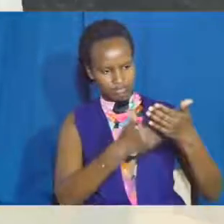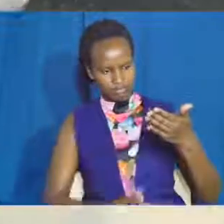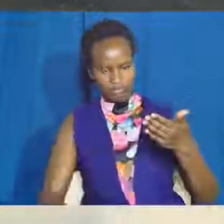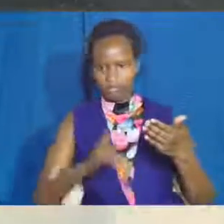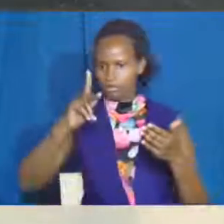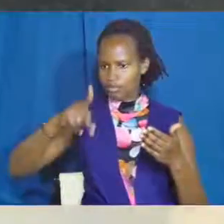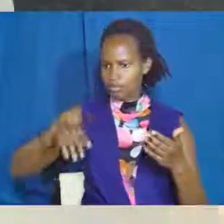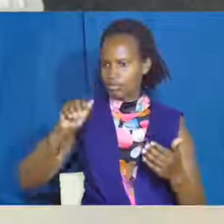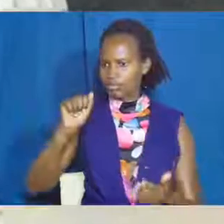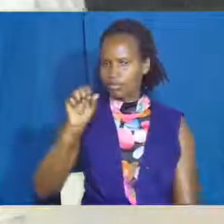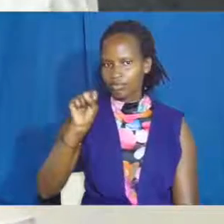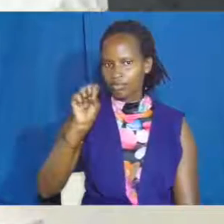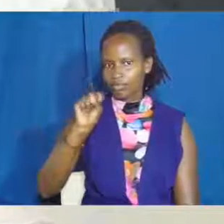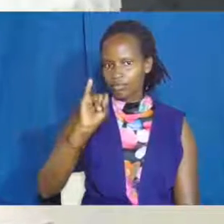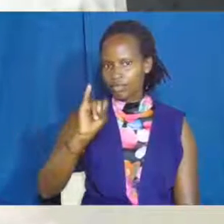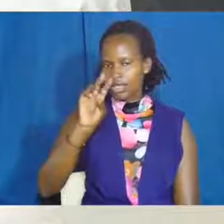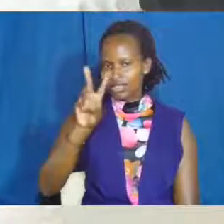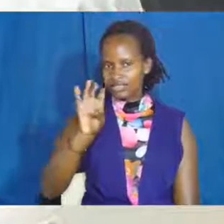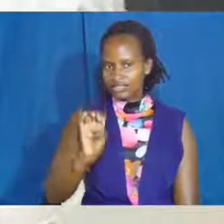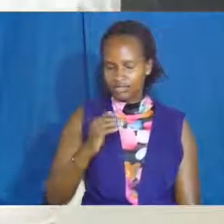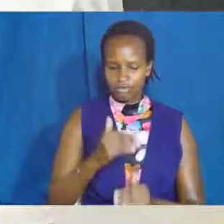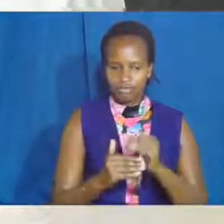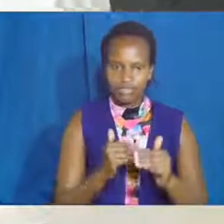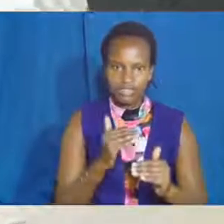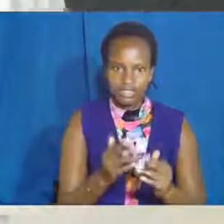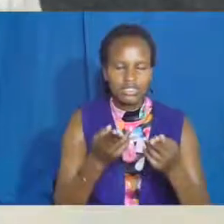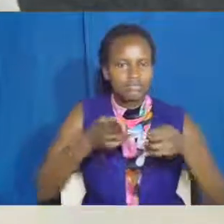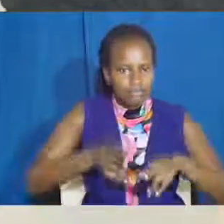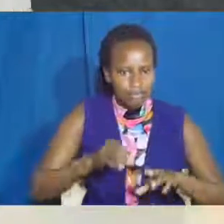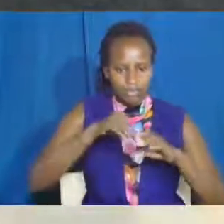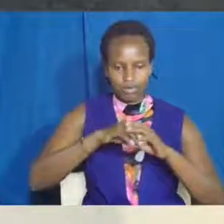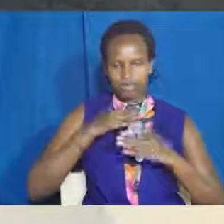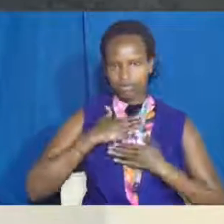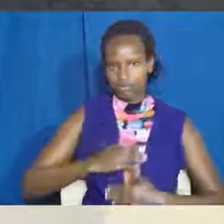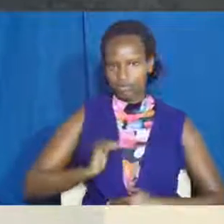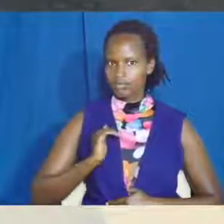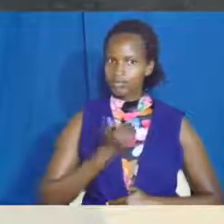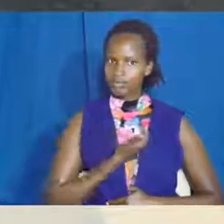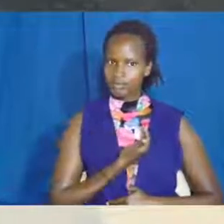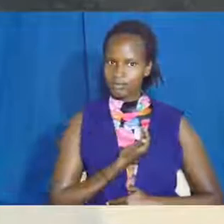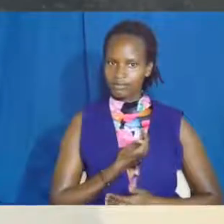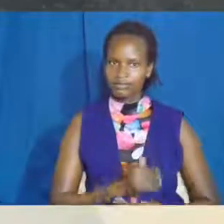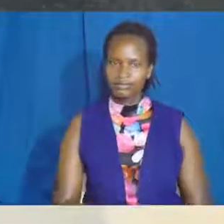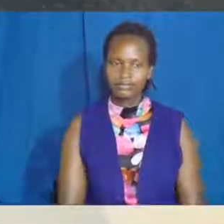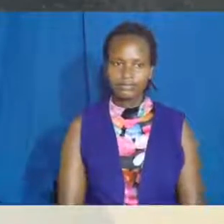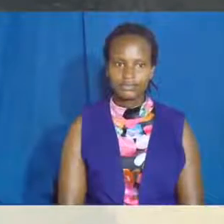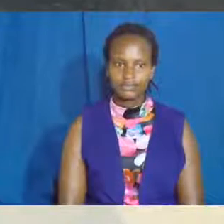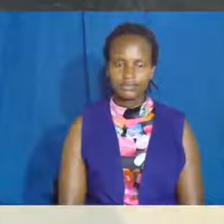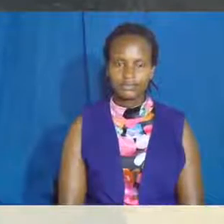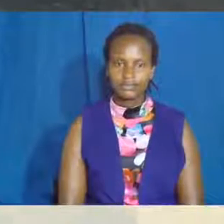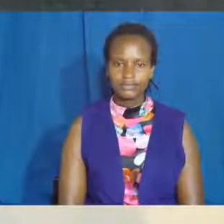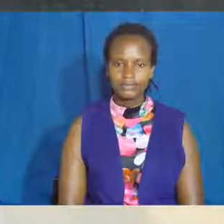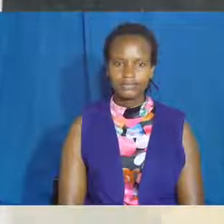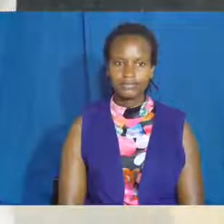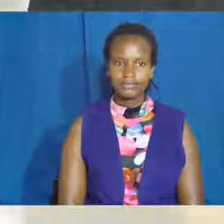processes. Examples of passive processes that occurs in our body. Passive processes. If I say